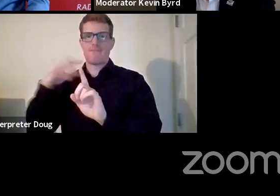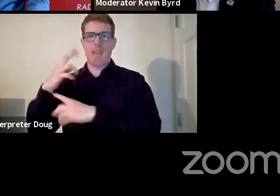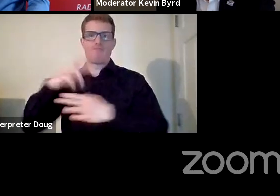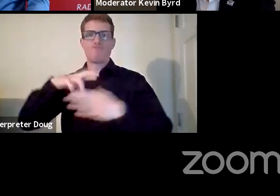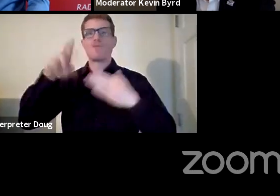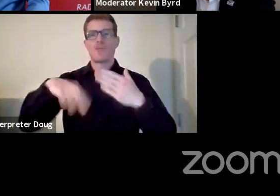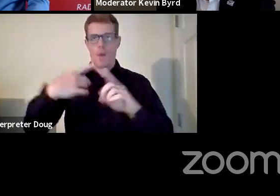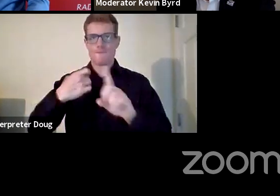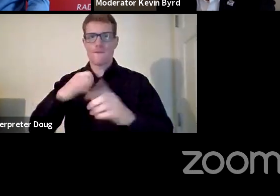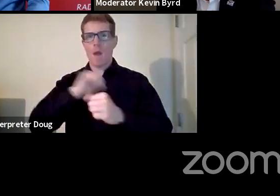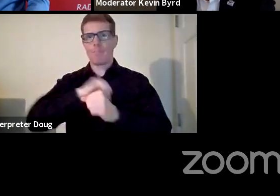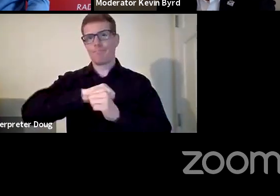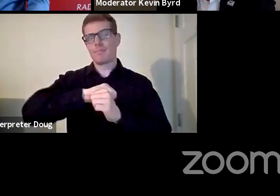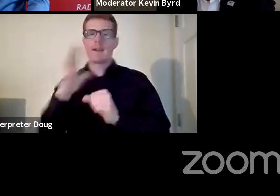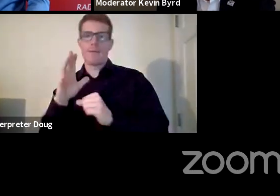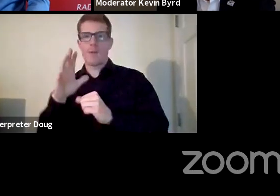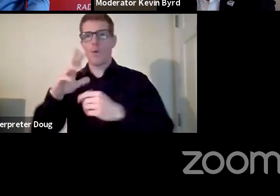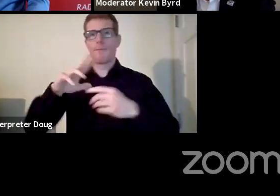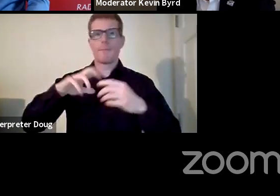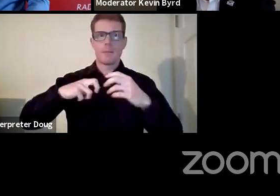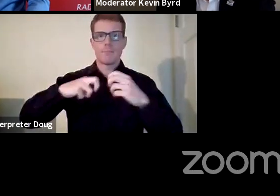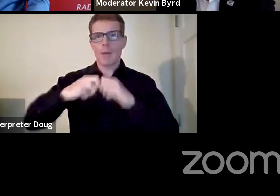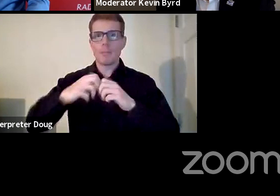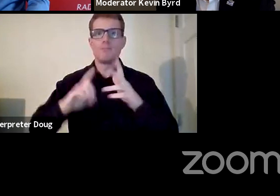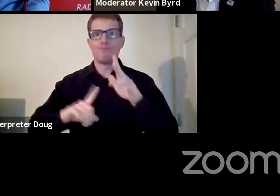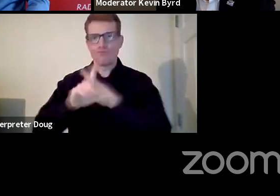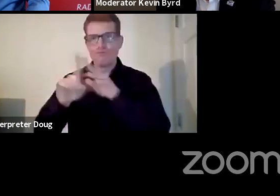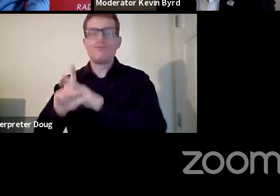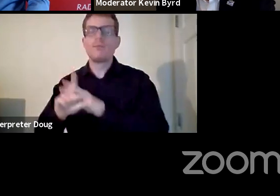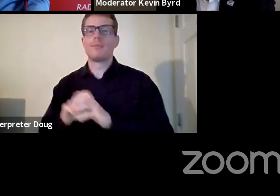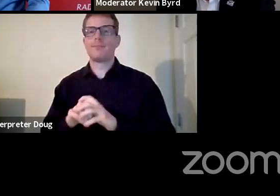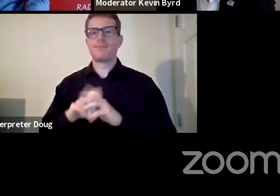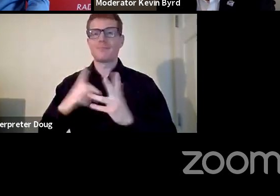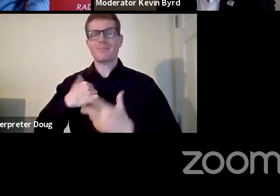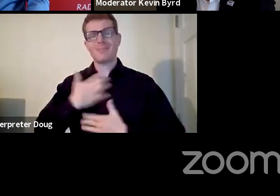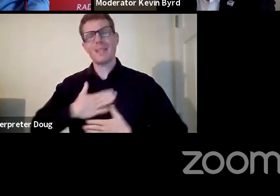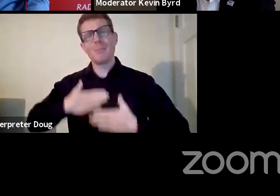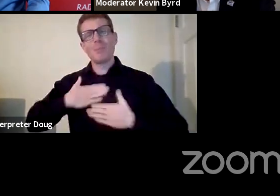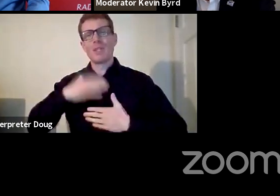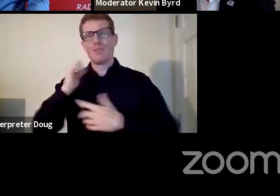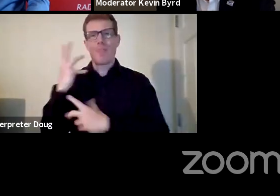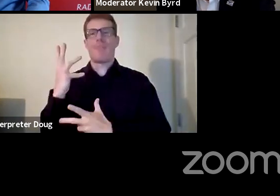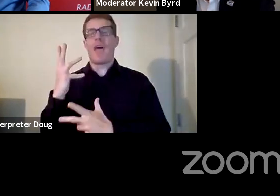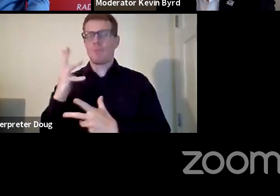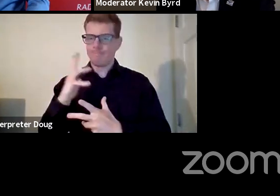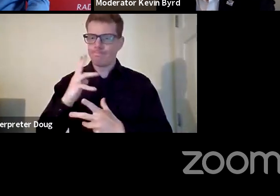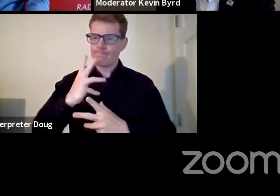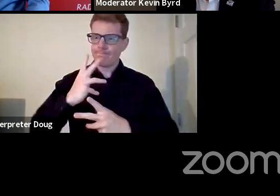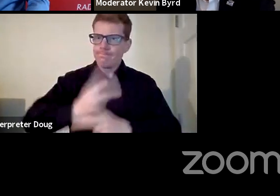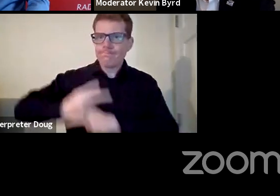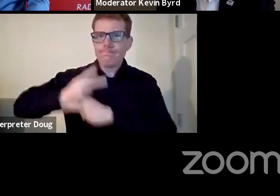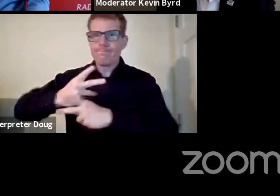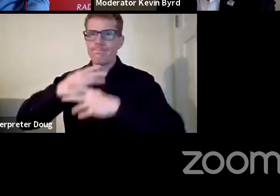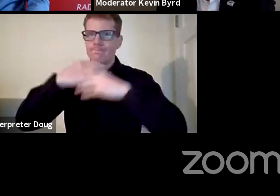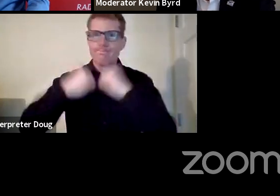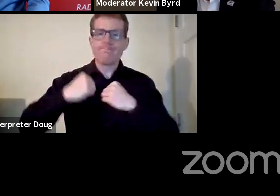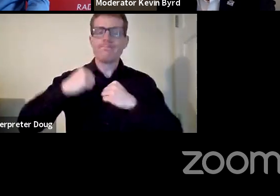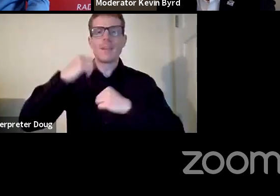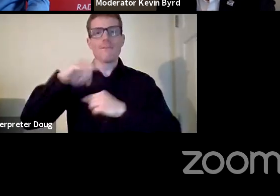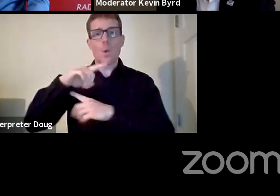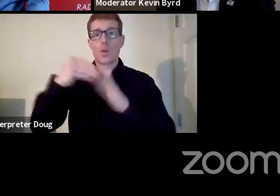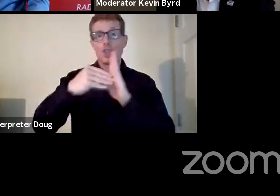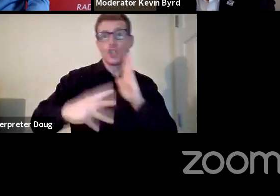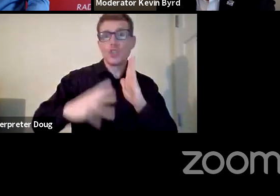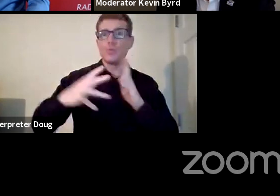the warmth and the attitude and the let's take care of our students, let's take care of each other, and let's get